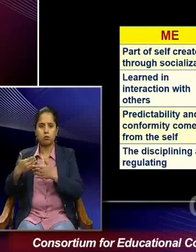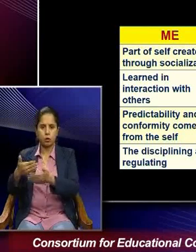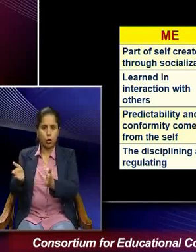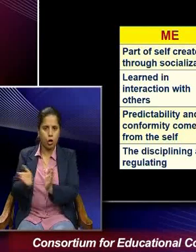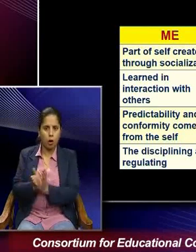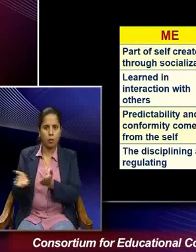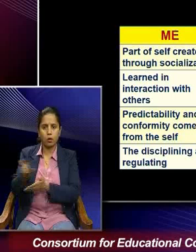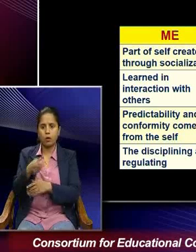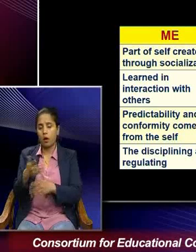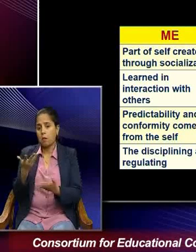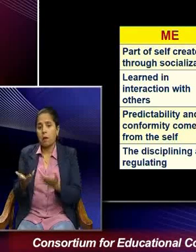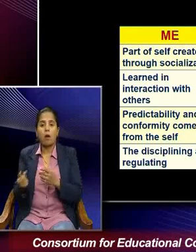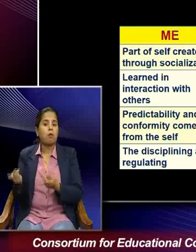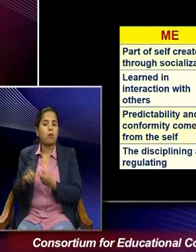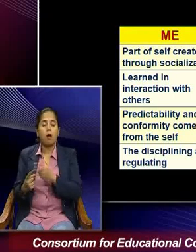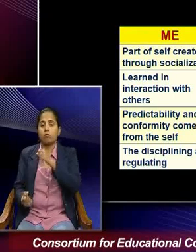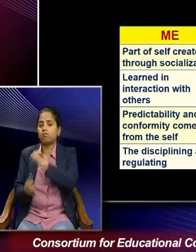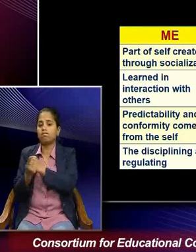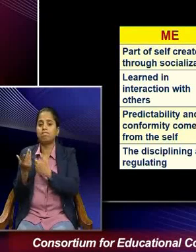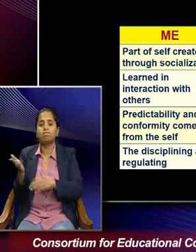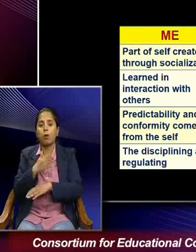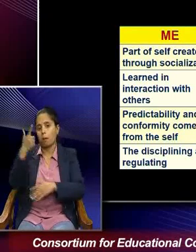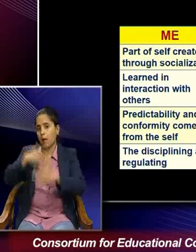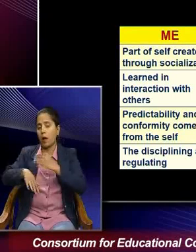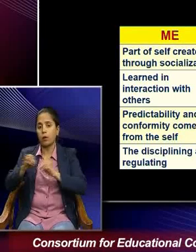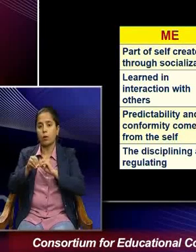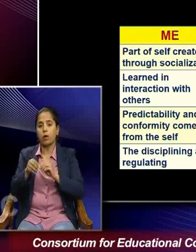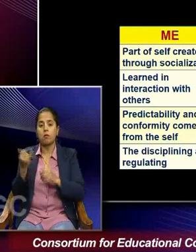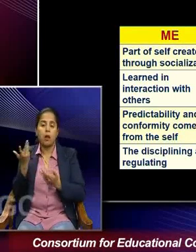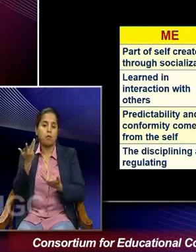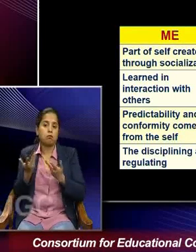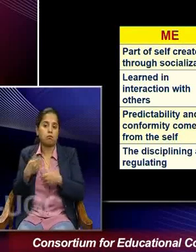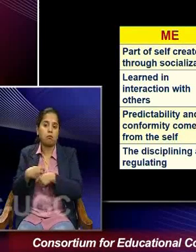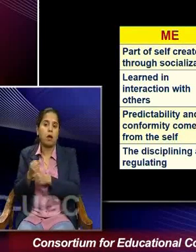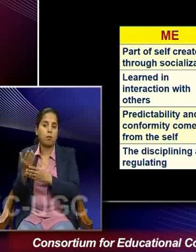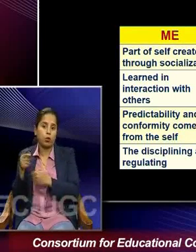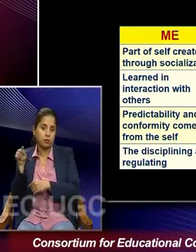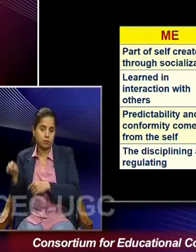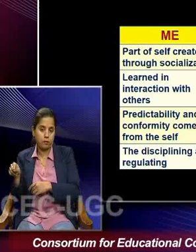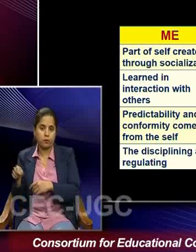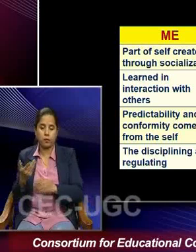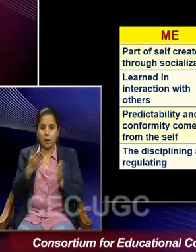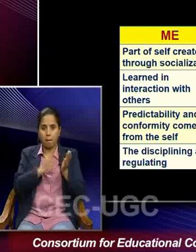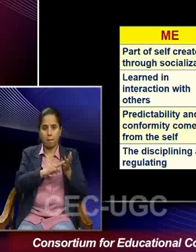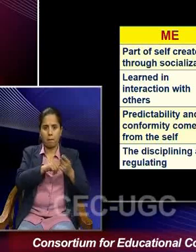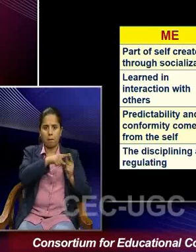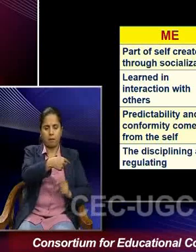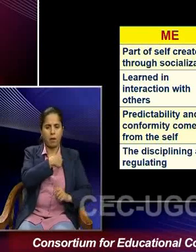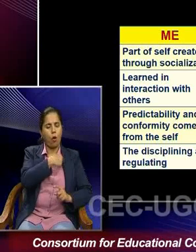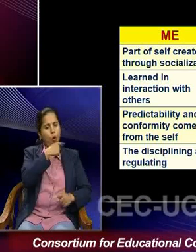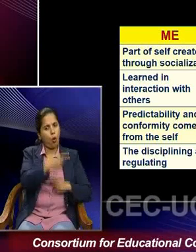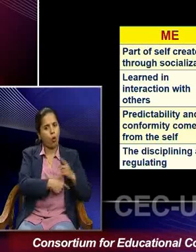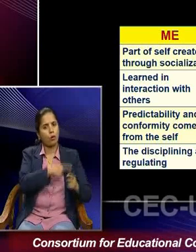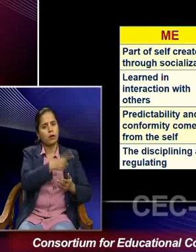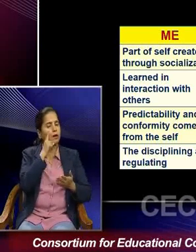The disciplining part, the me will continuously discipline the I, and the I